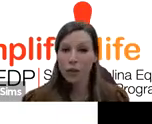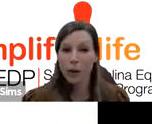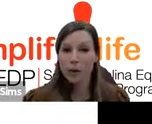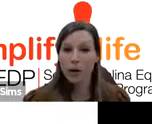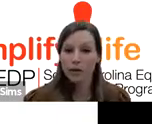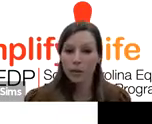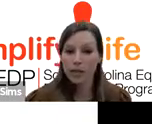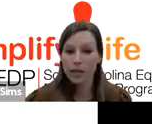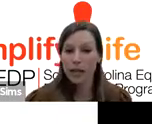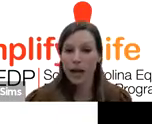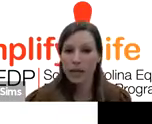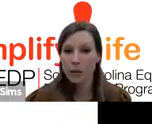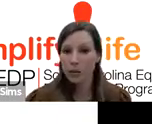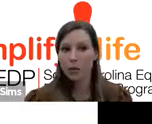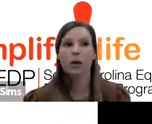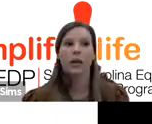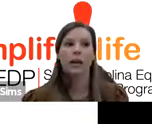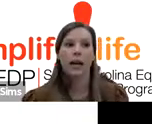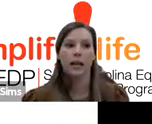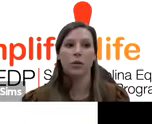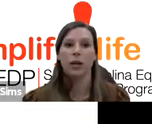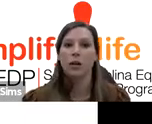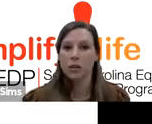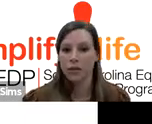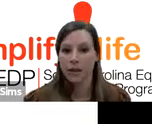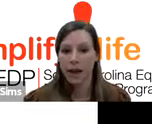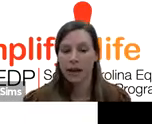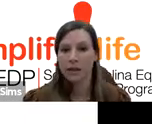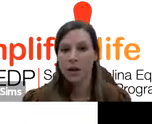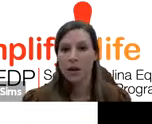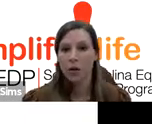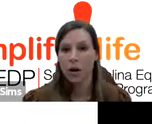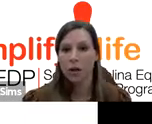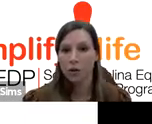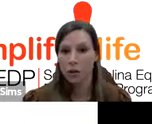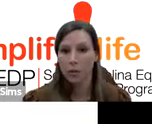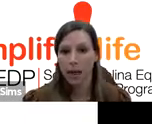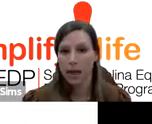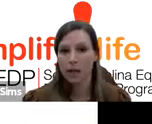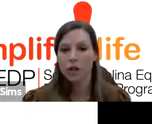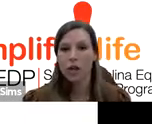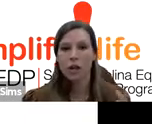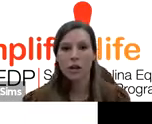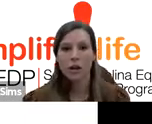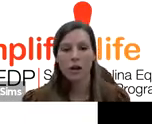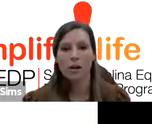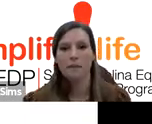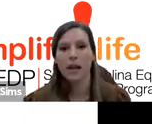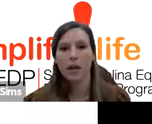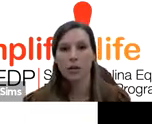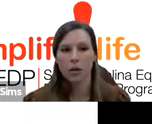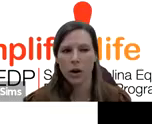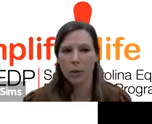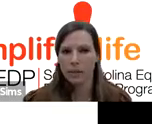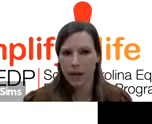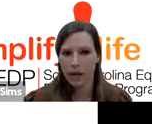our first webinar, if you missed it, has been recorded, and you can also find that on our YouTube page